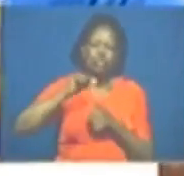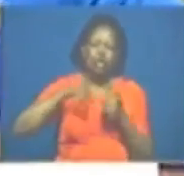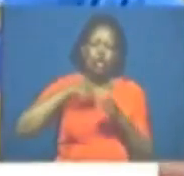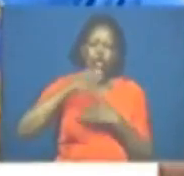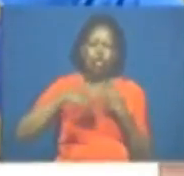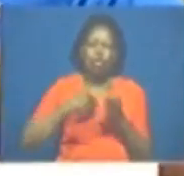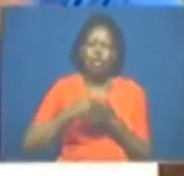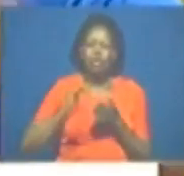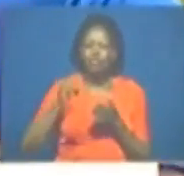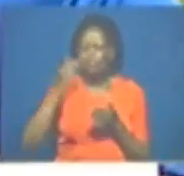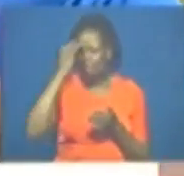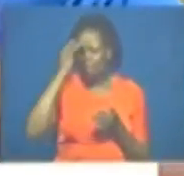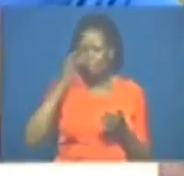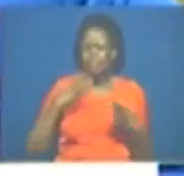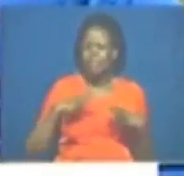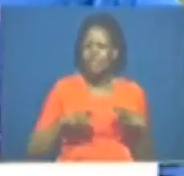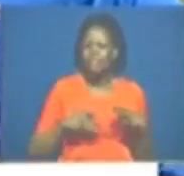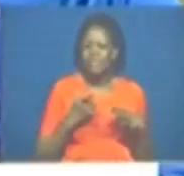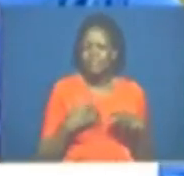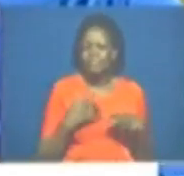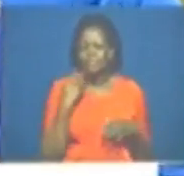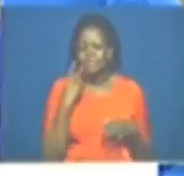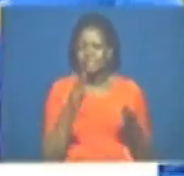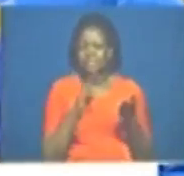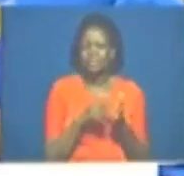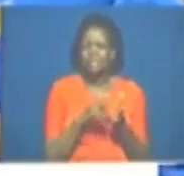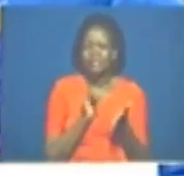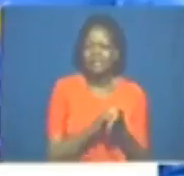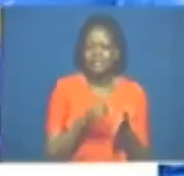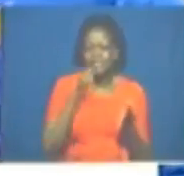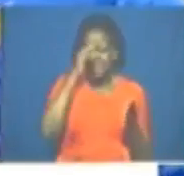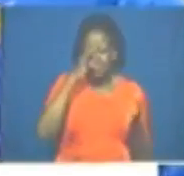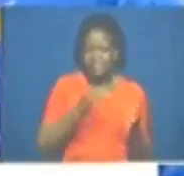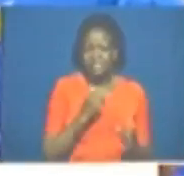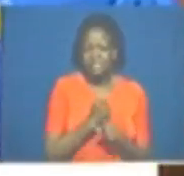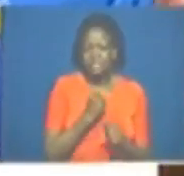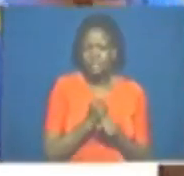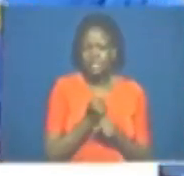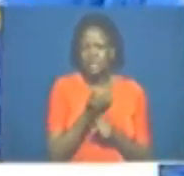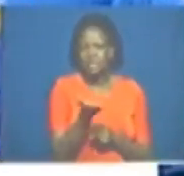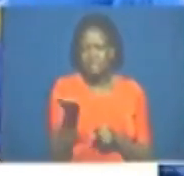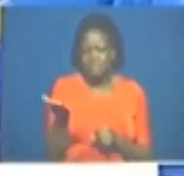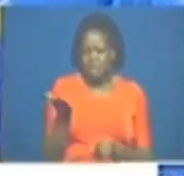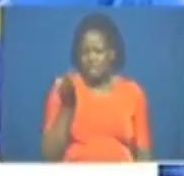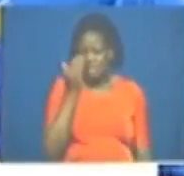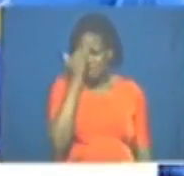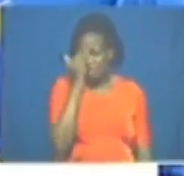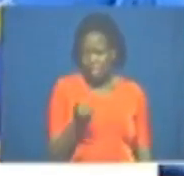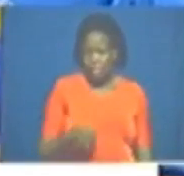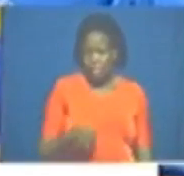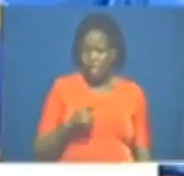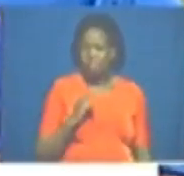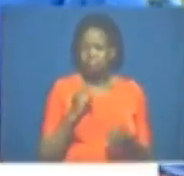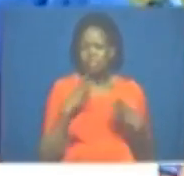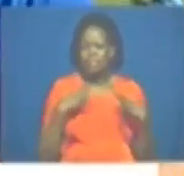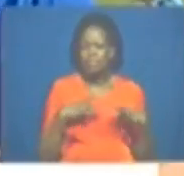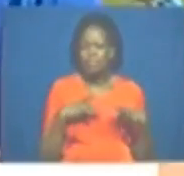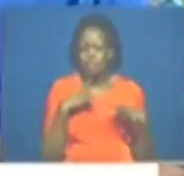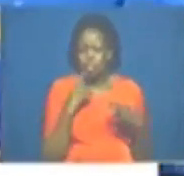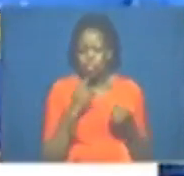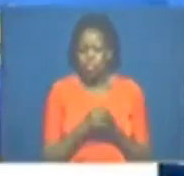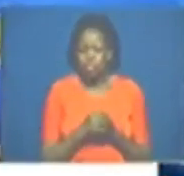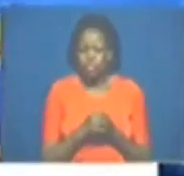feel the Senate. We want to go and see the projects that the governors are undertaking on the ground, because we are the ones who, one of